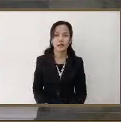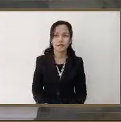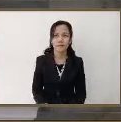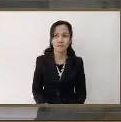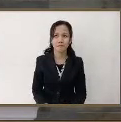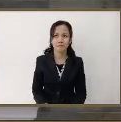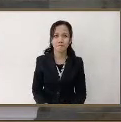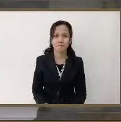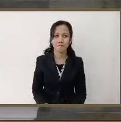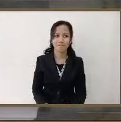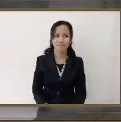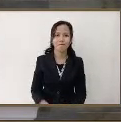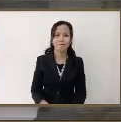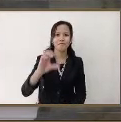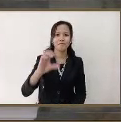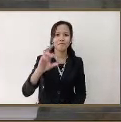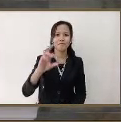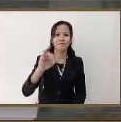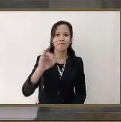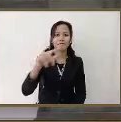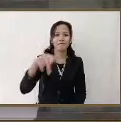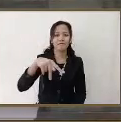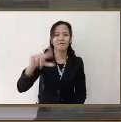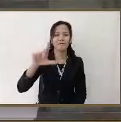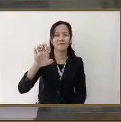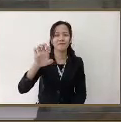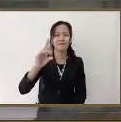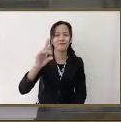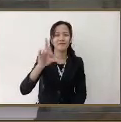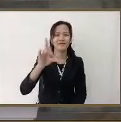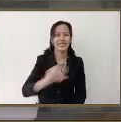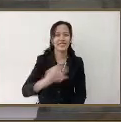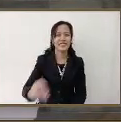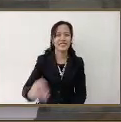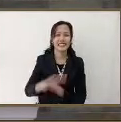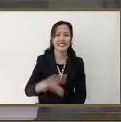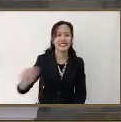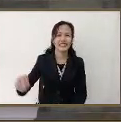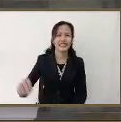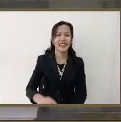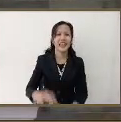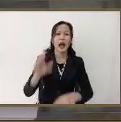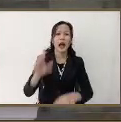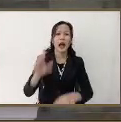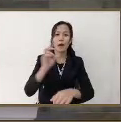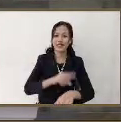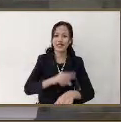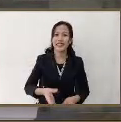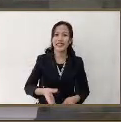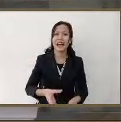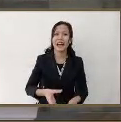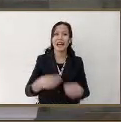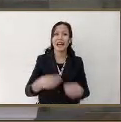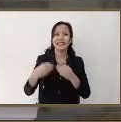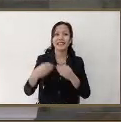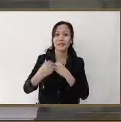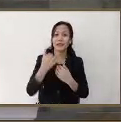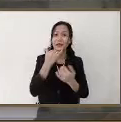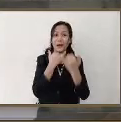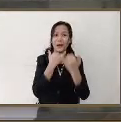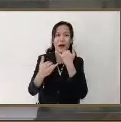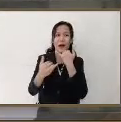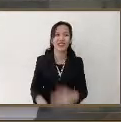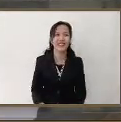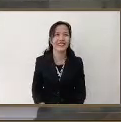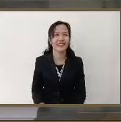second best, lost opportunities, and admitting wrong. Alright? Inuulit ko po, if you're writing this